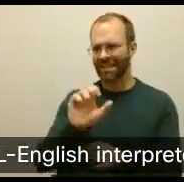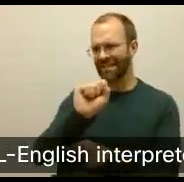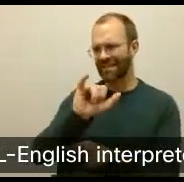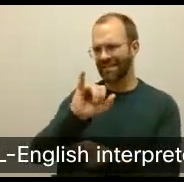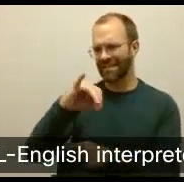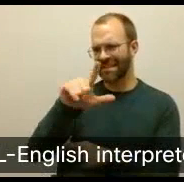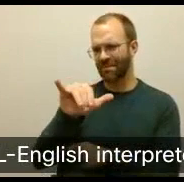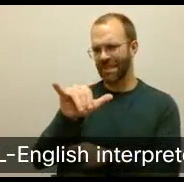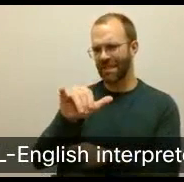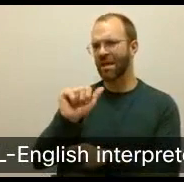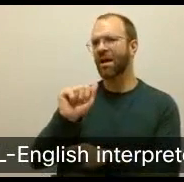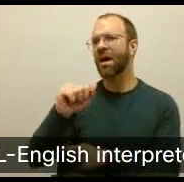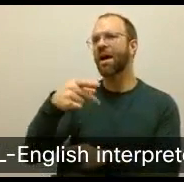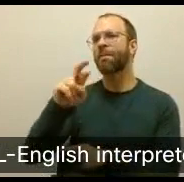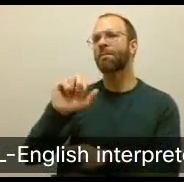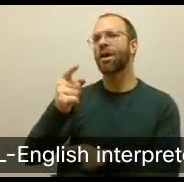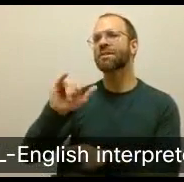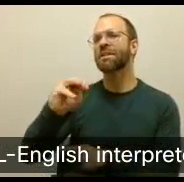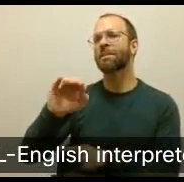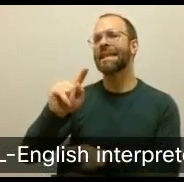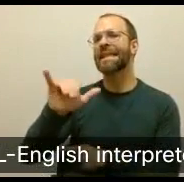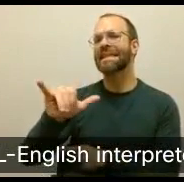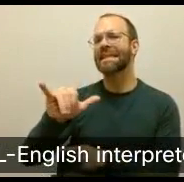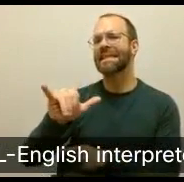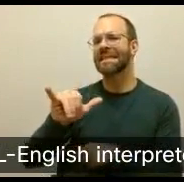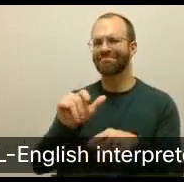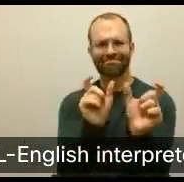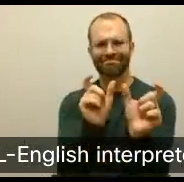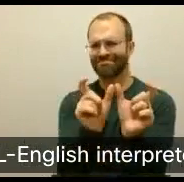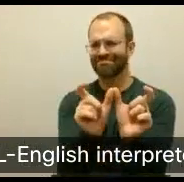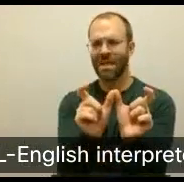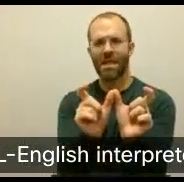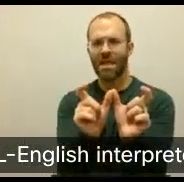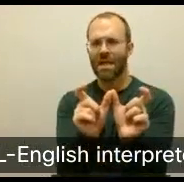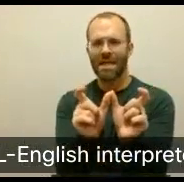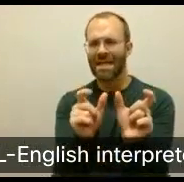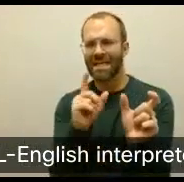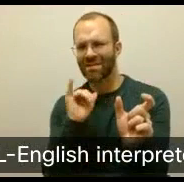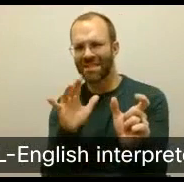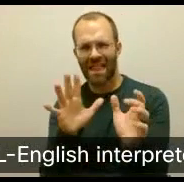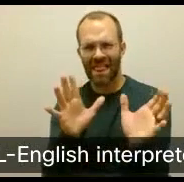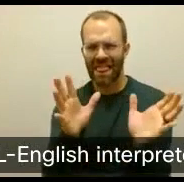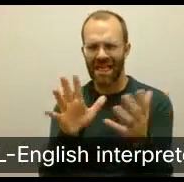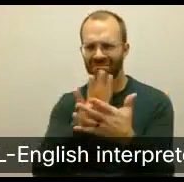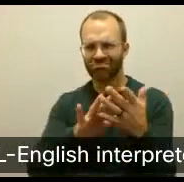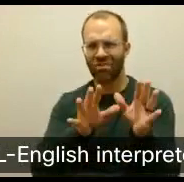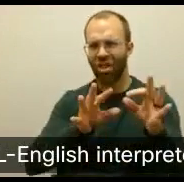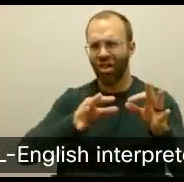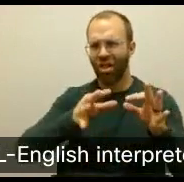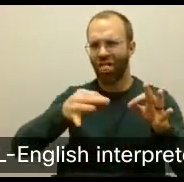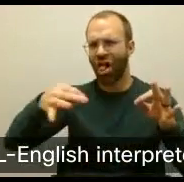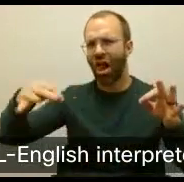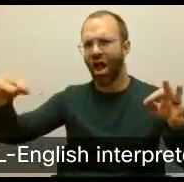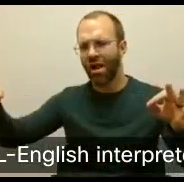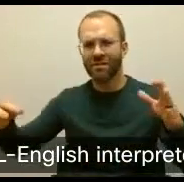10%. So they've tried to use other words here, but it's become quite wordy, and that's making it difficult to